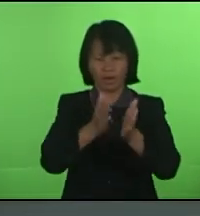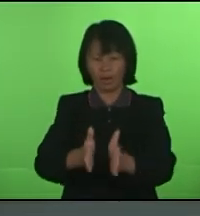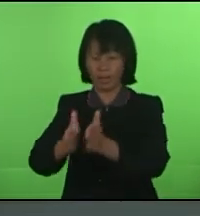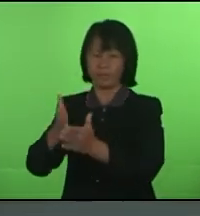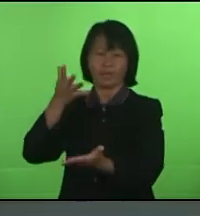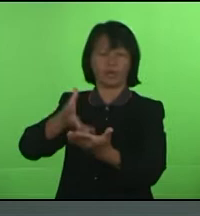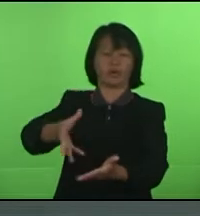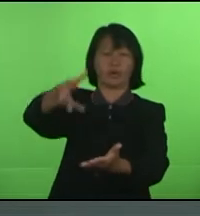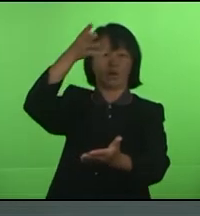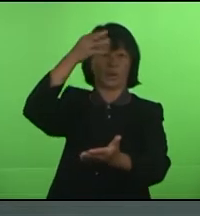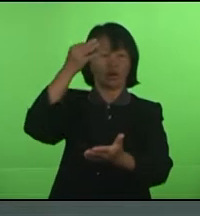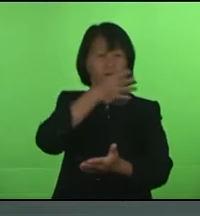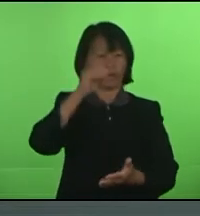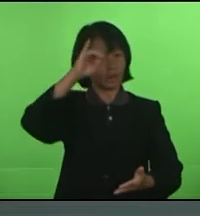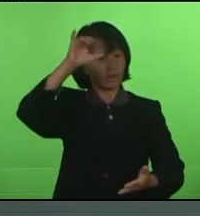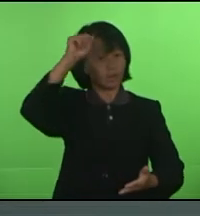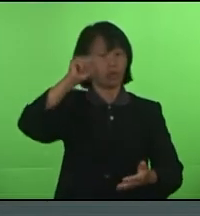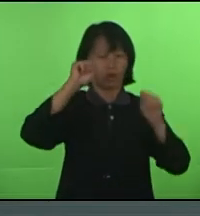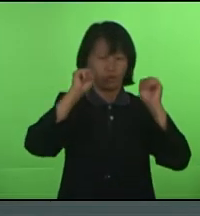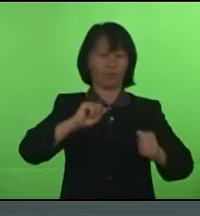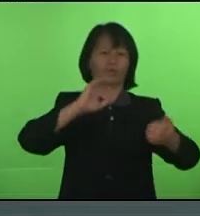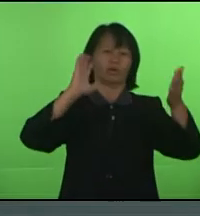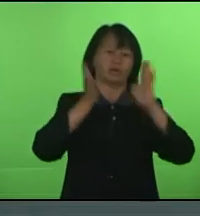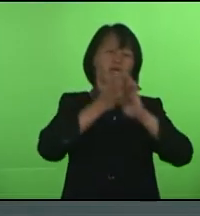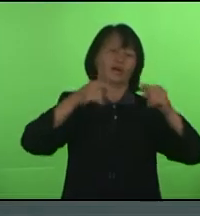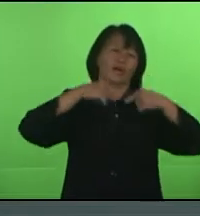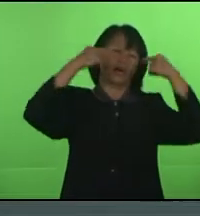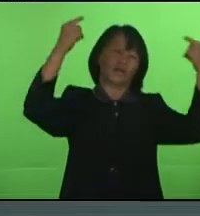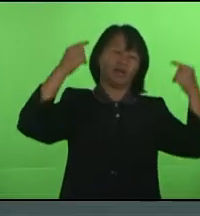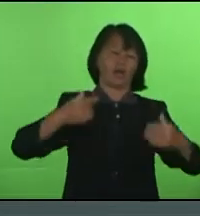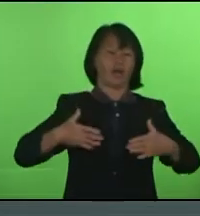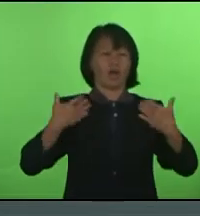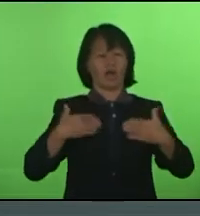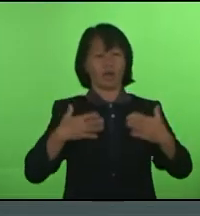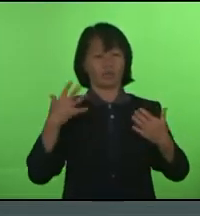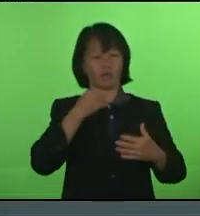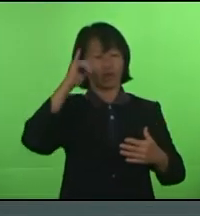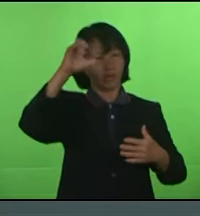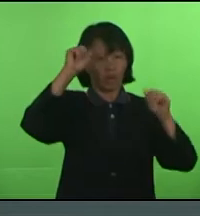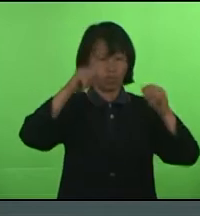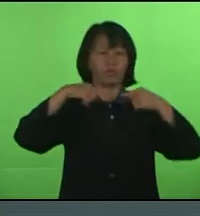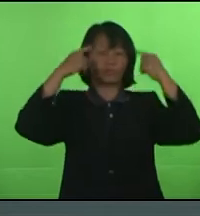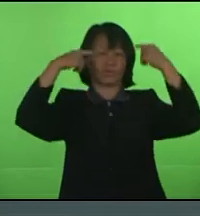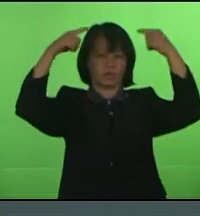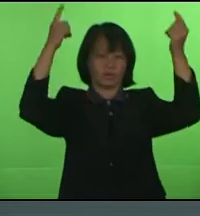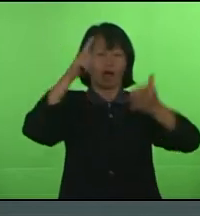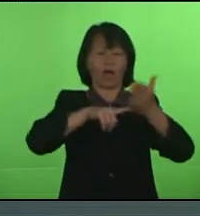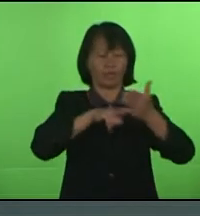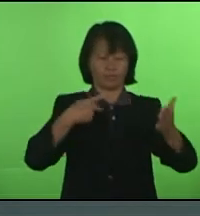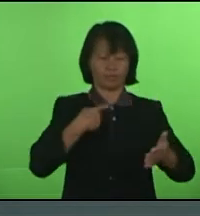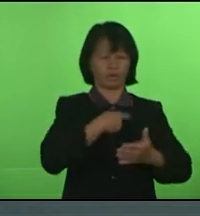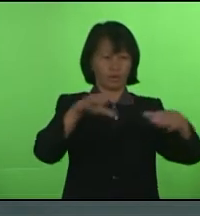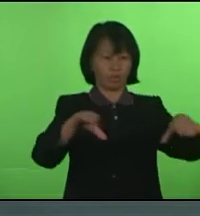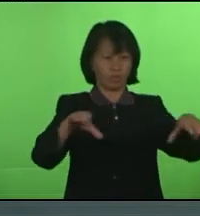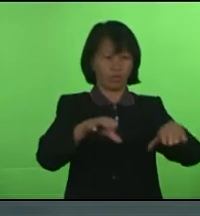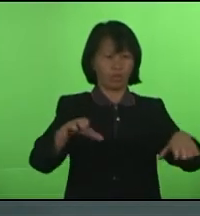your learning and inshallah become good and happy and inshallah become successful in whatever you do,